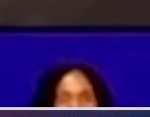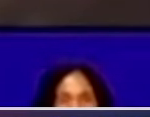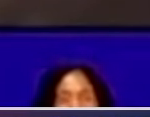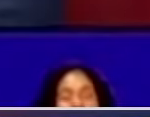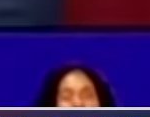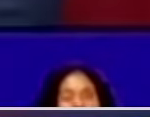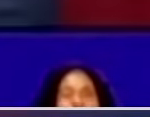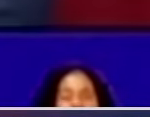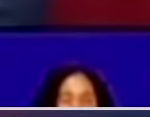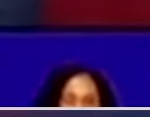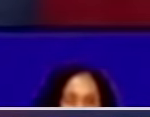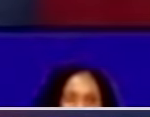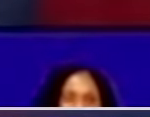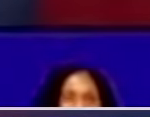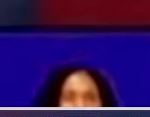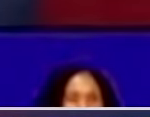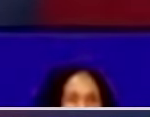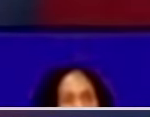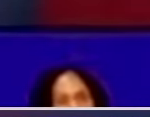country.